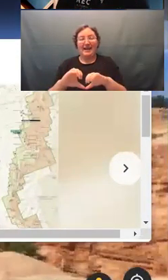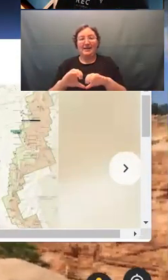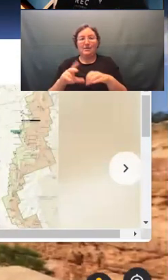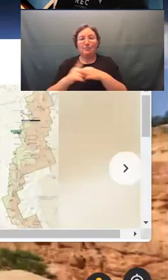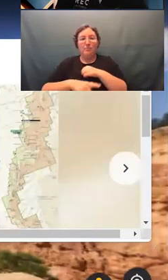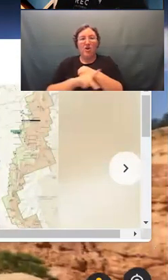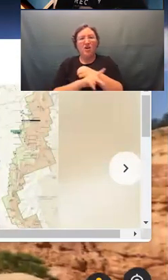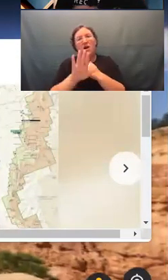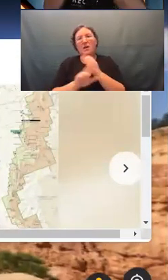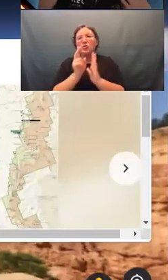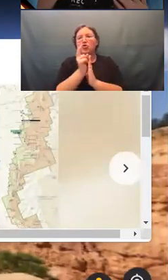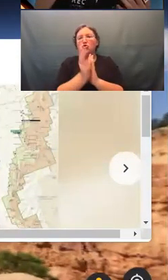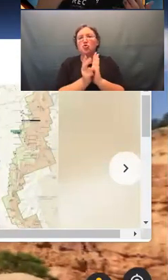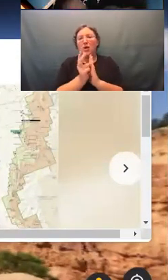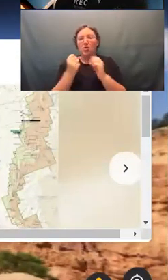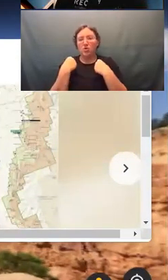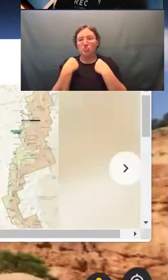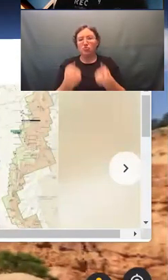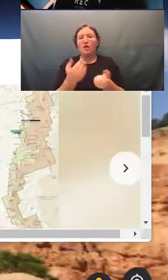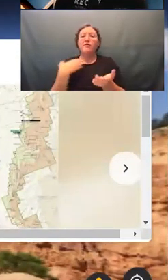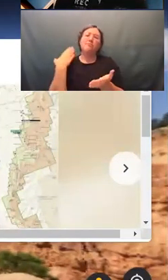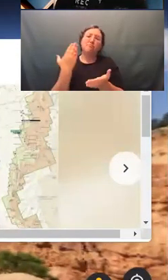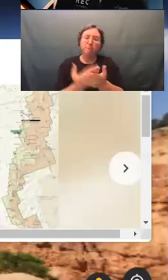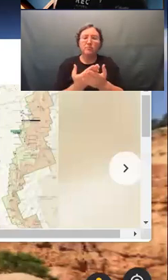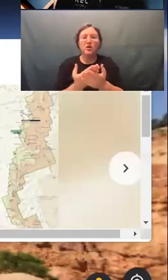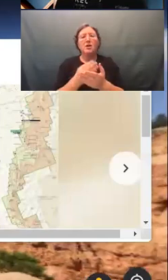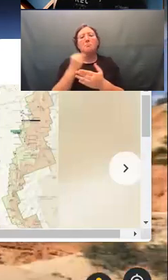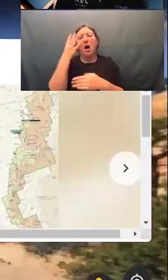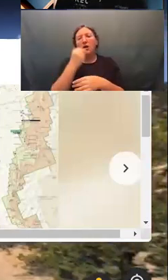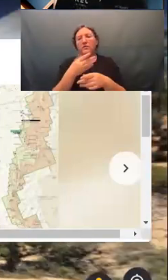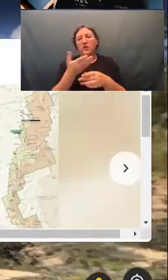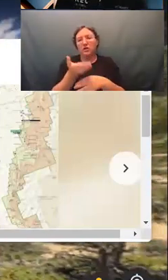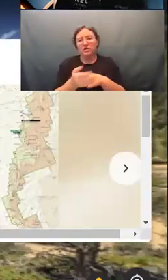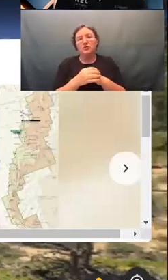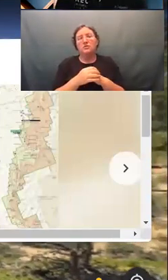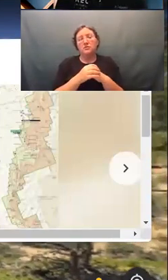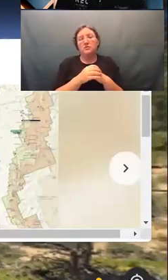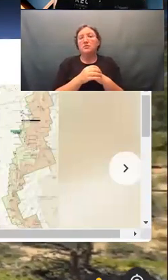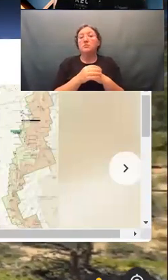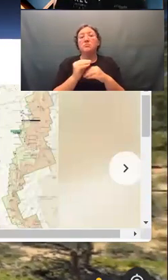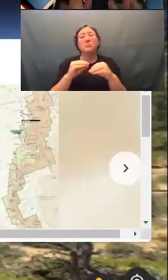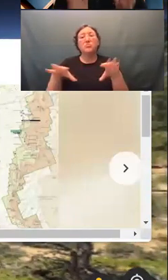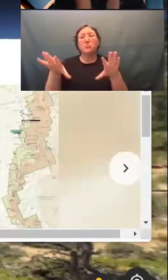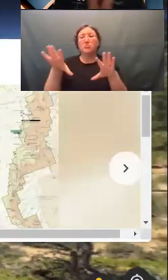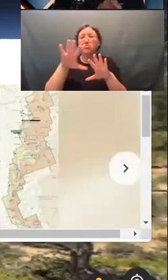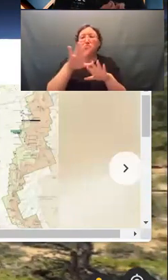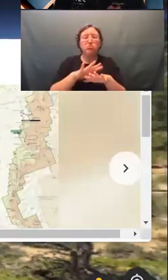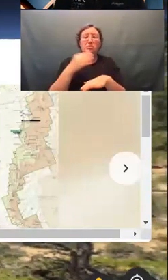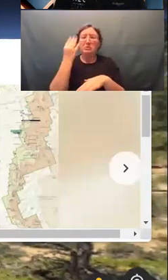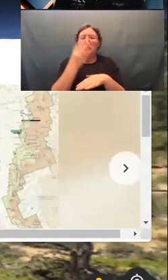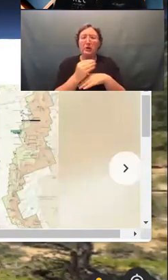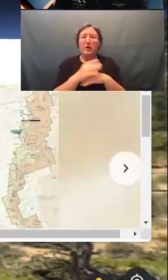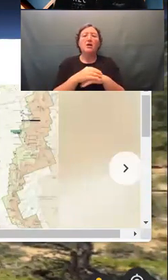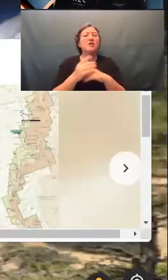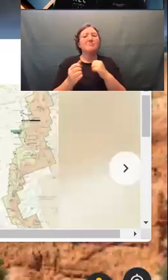2 hours, and you end up at this really phenomenal place with spectacular views. It is most